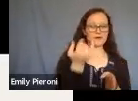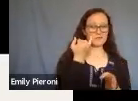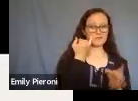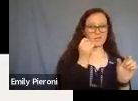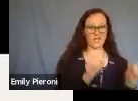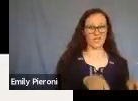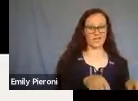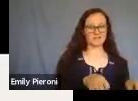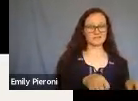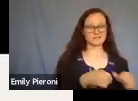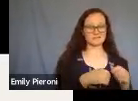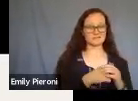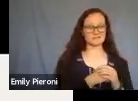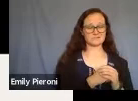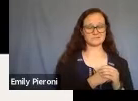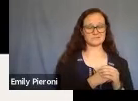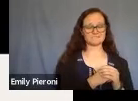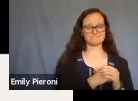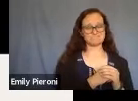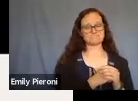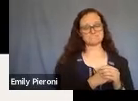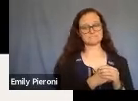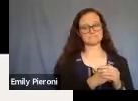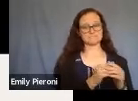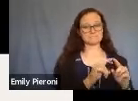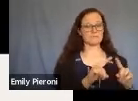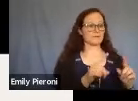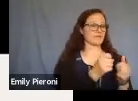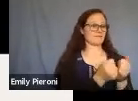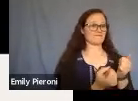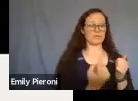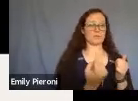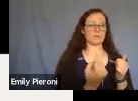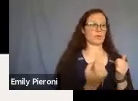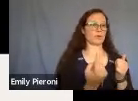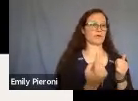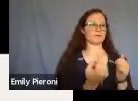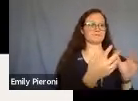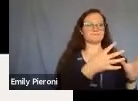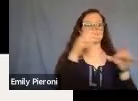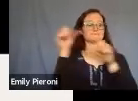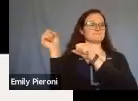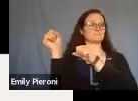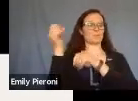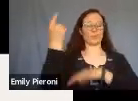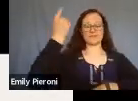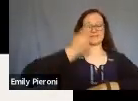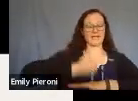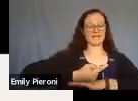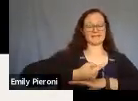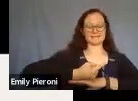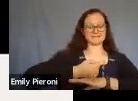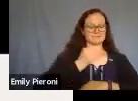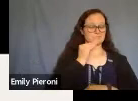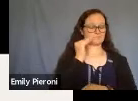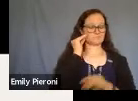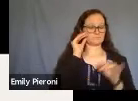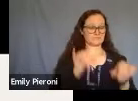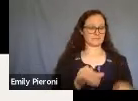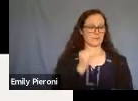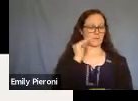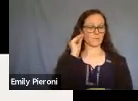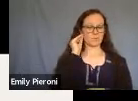but you know, everyone went home in one day. We staffed down to 2 to 3